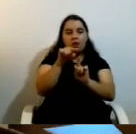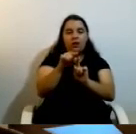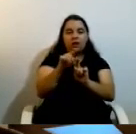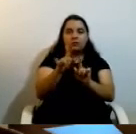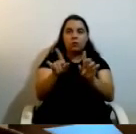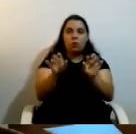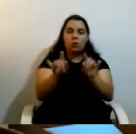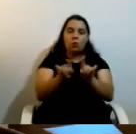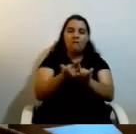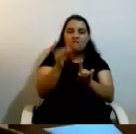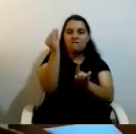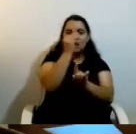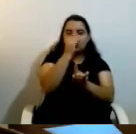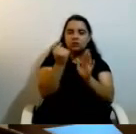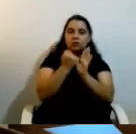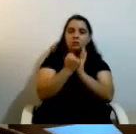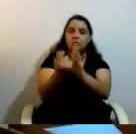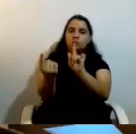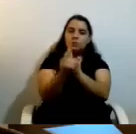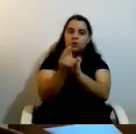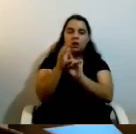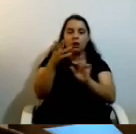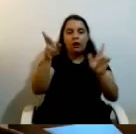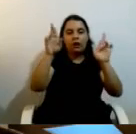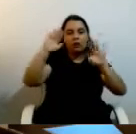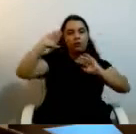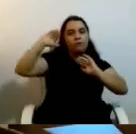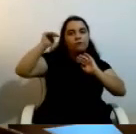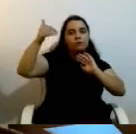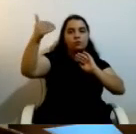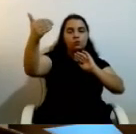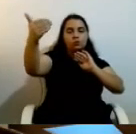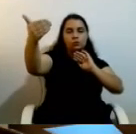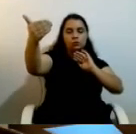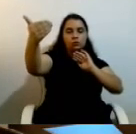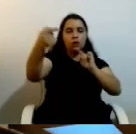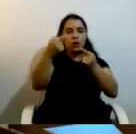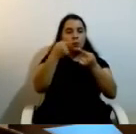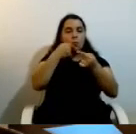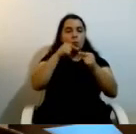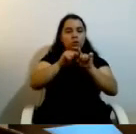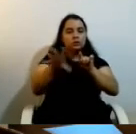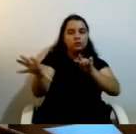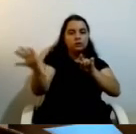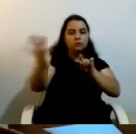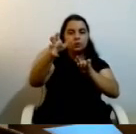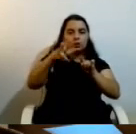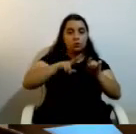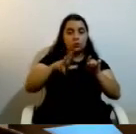the Portuguese future national personal assistance policy